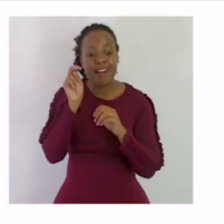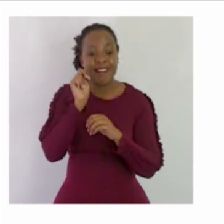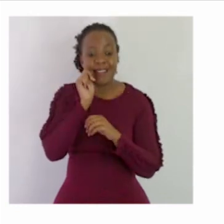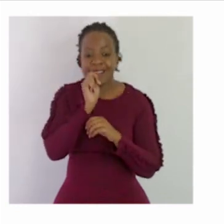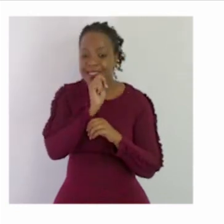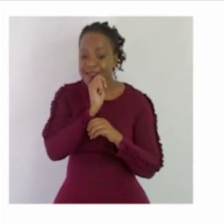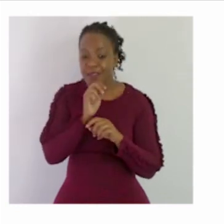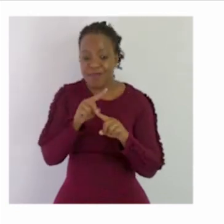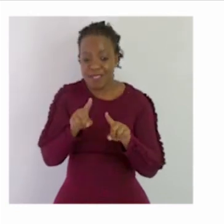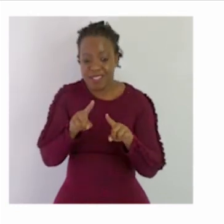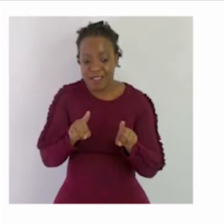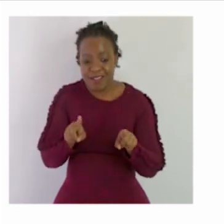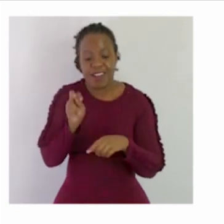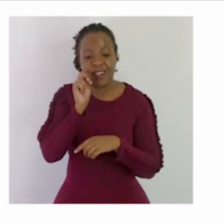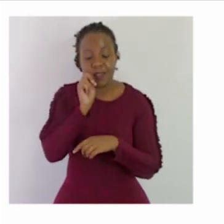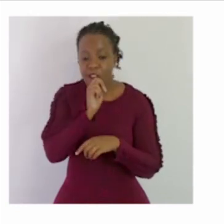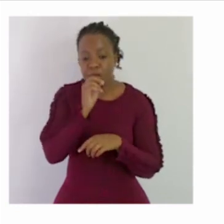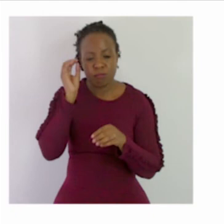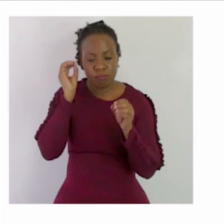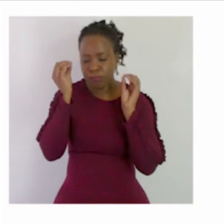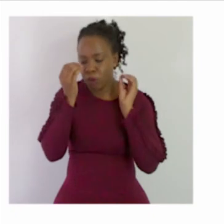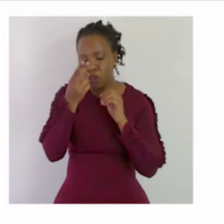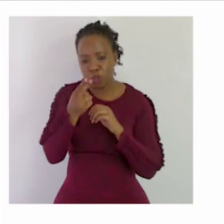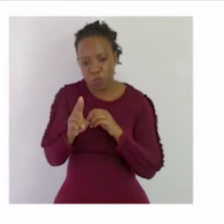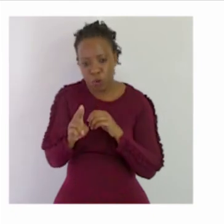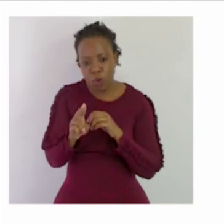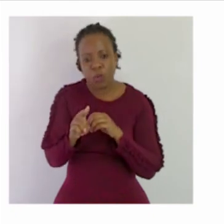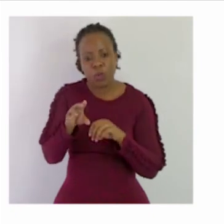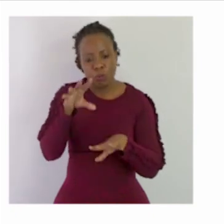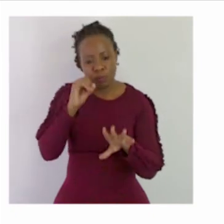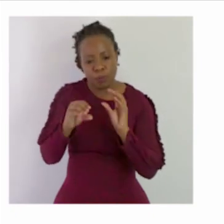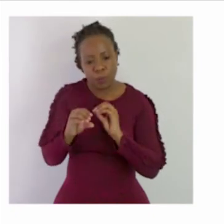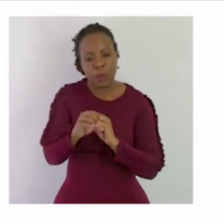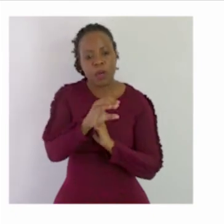collective nouns. Remember, we also did proper nouns, we did common